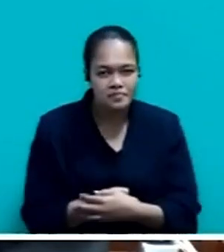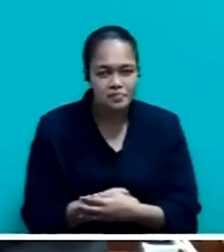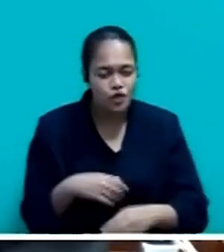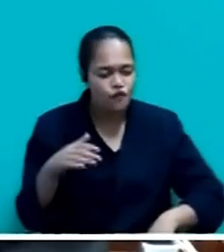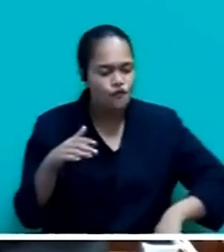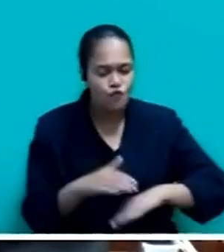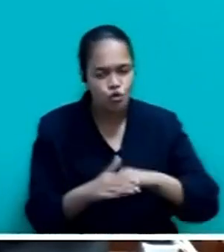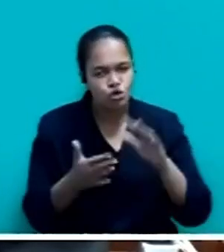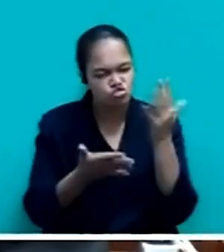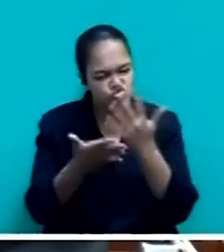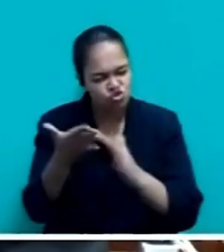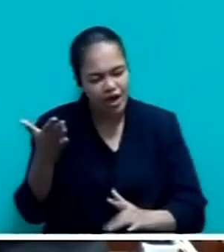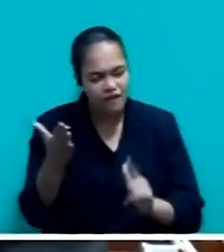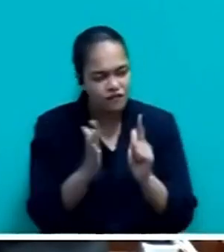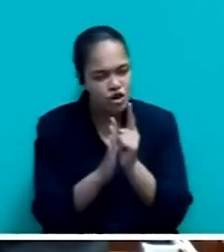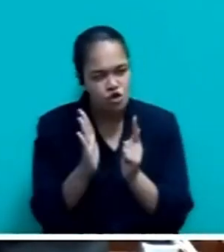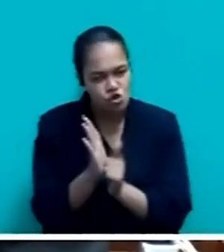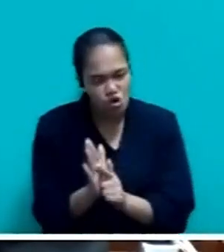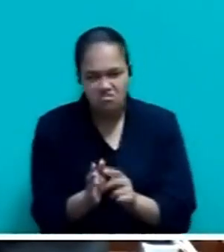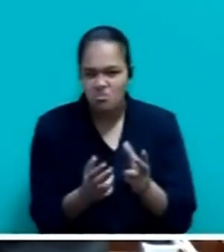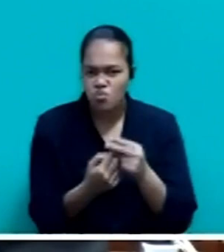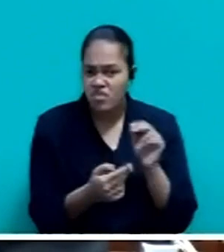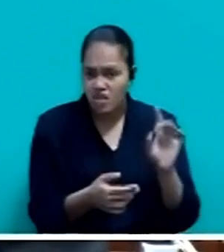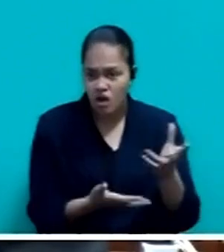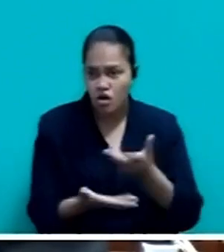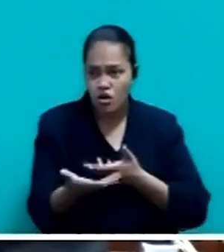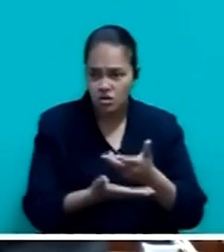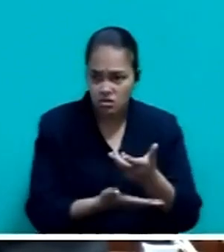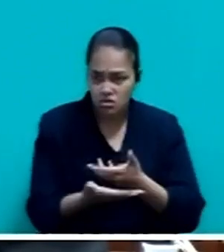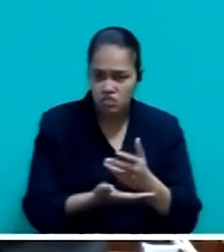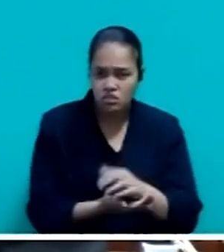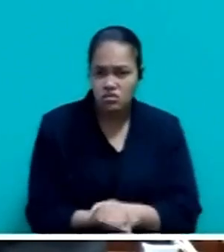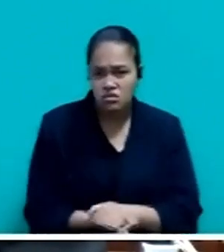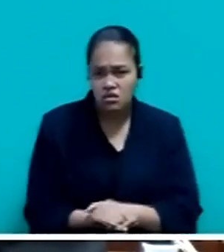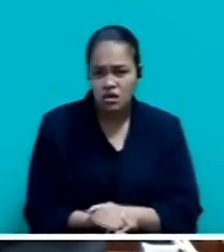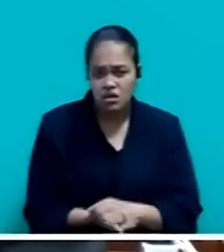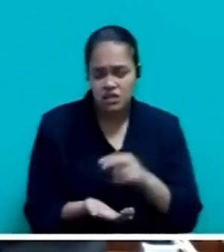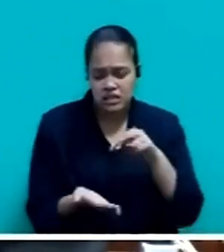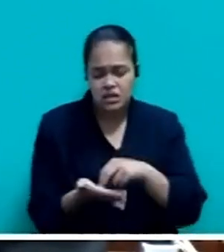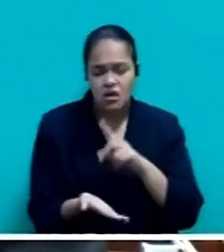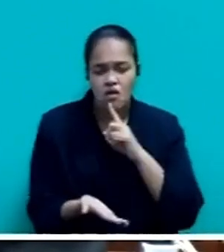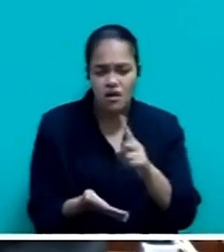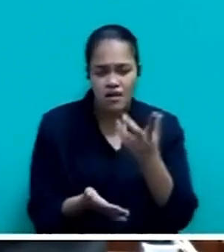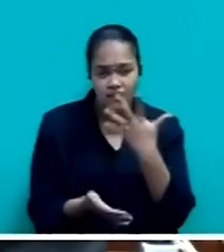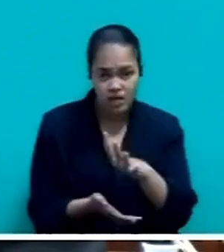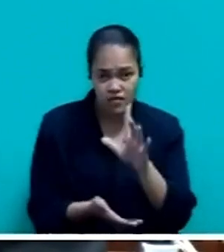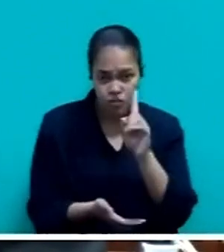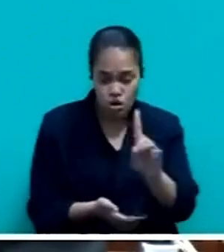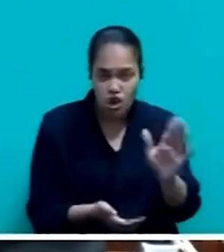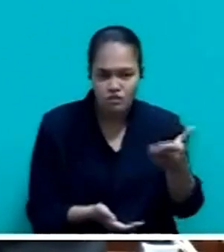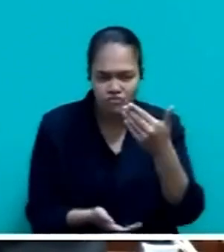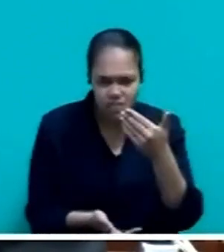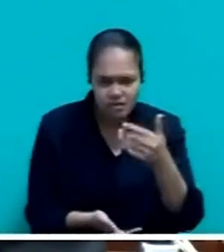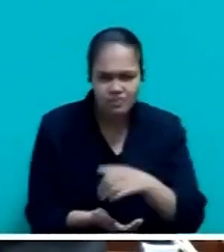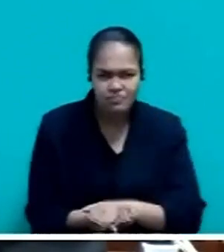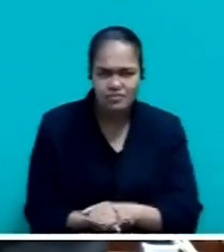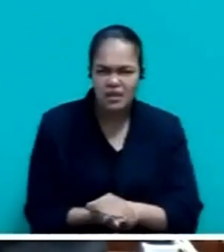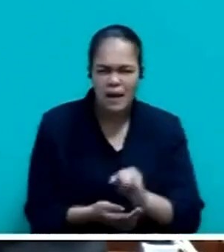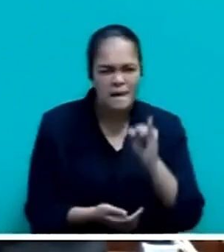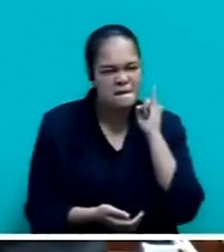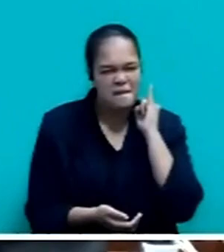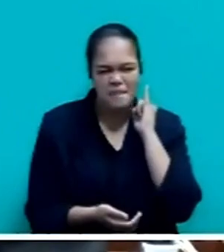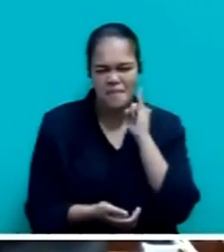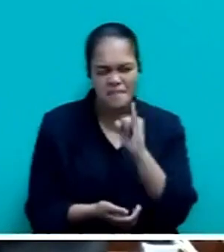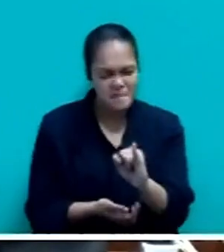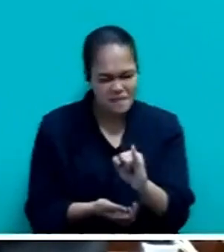drafted laws without any consultation, which through Order 51, have resulted in really bad